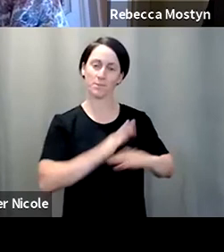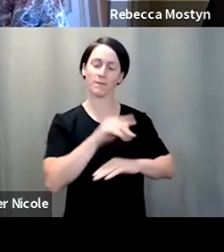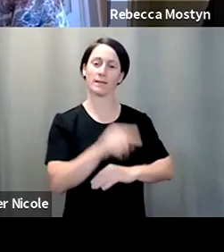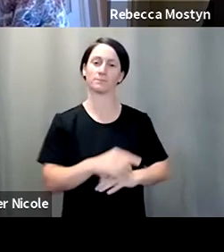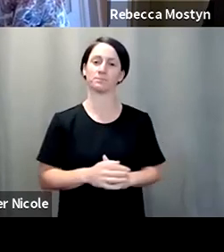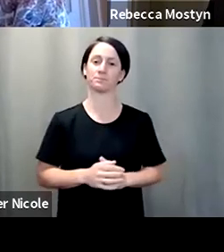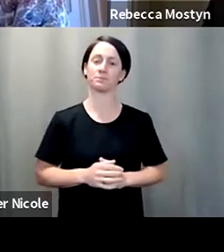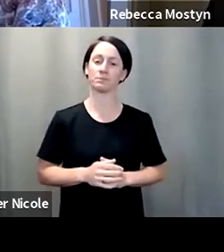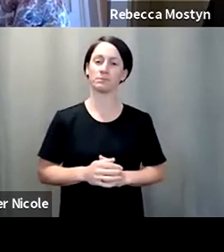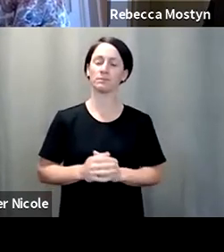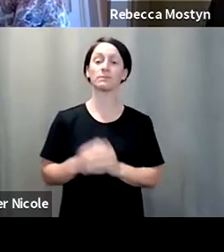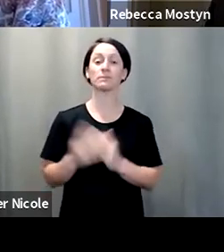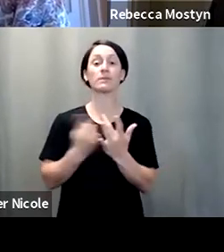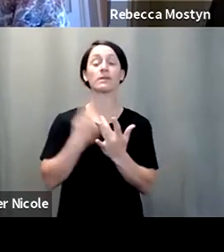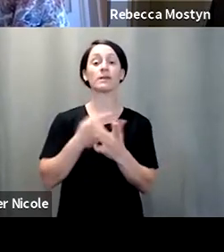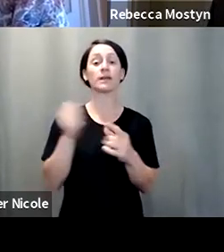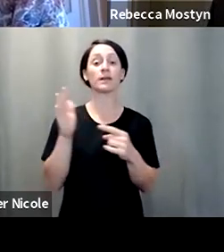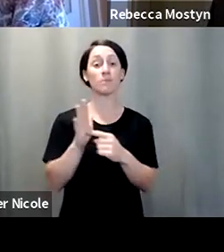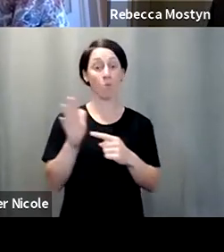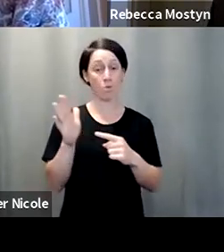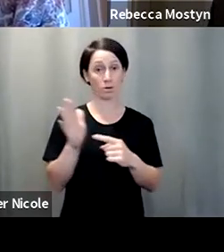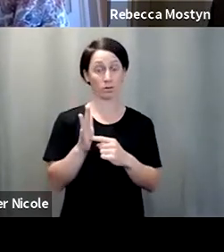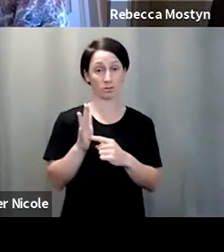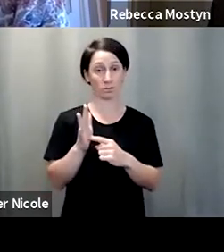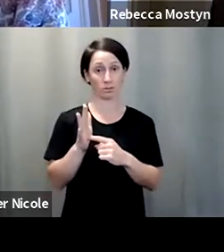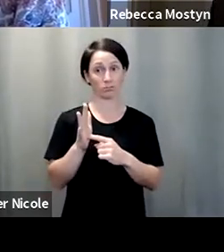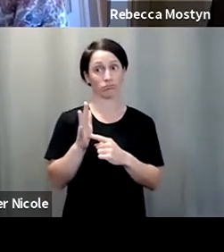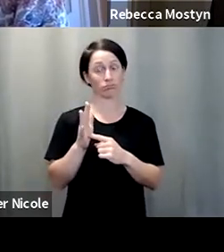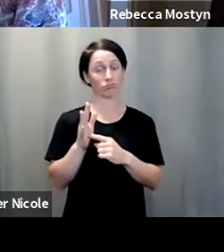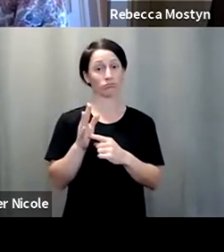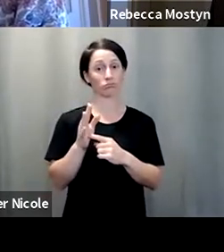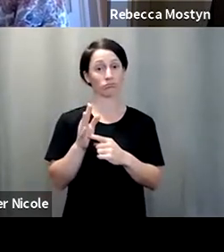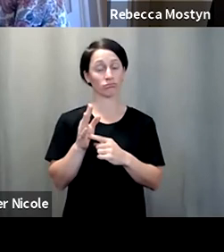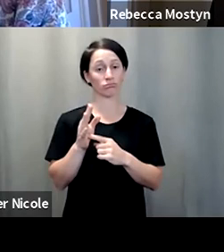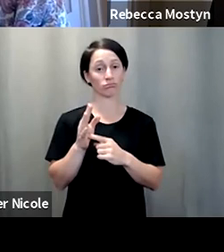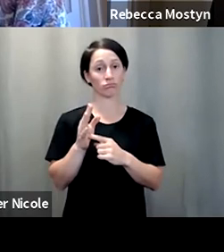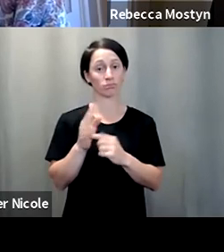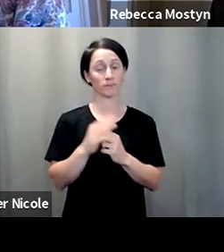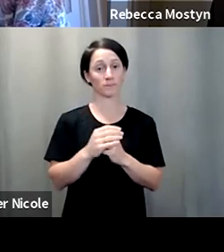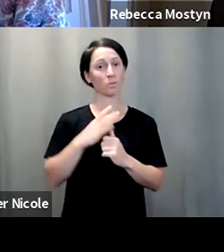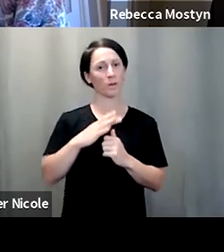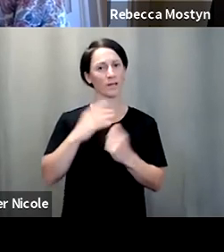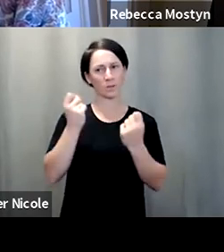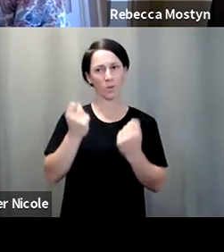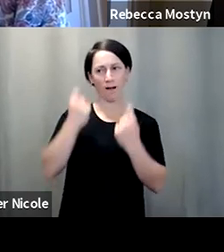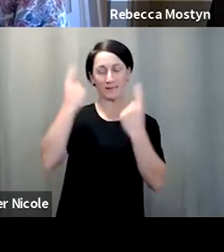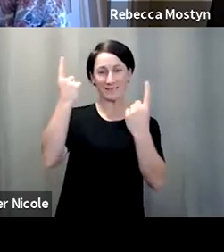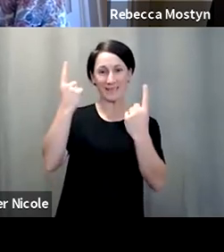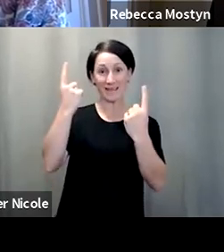And I think the other really important thing is understanding the effects on individual